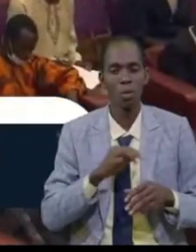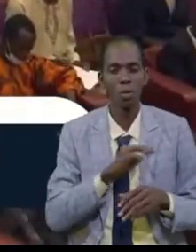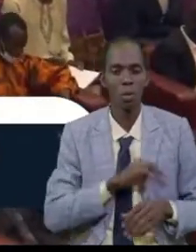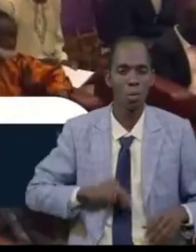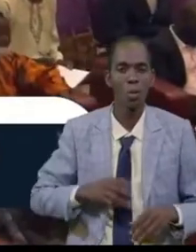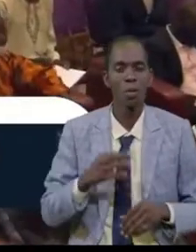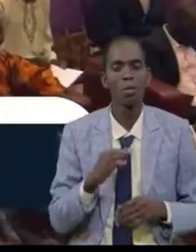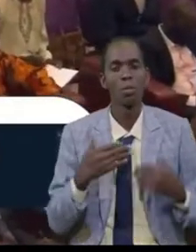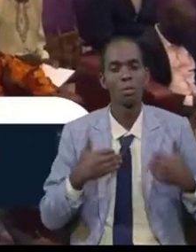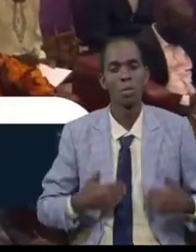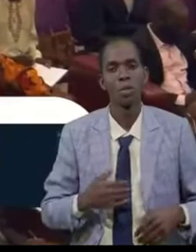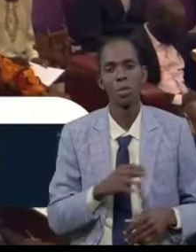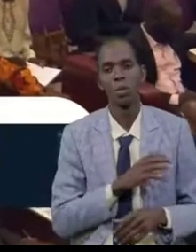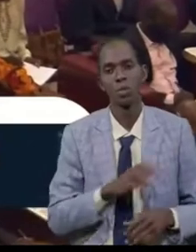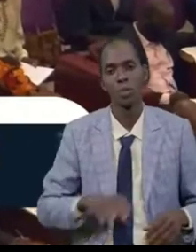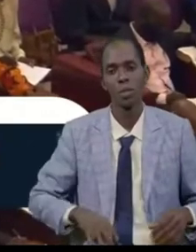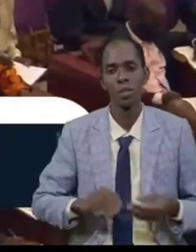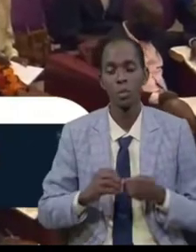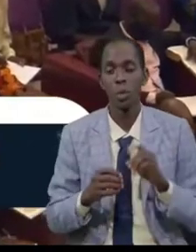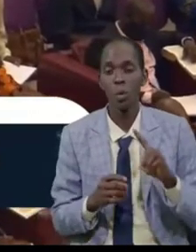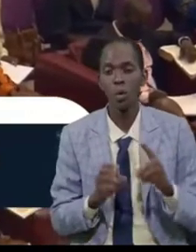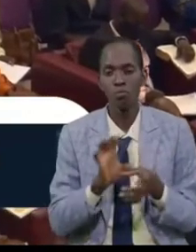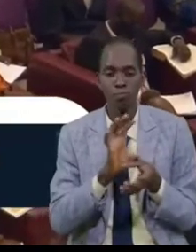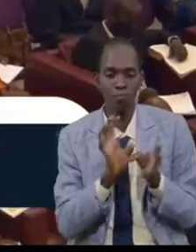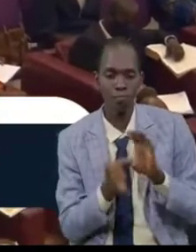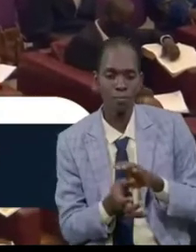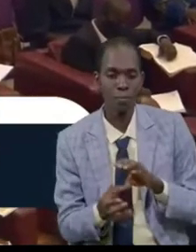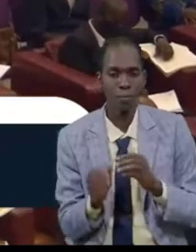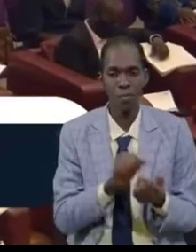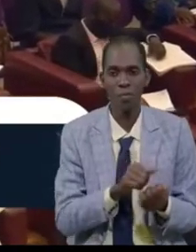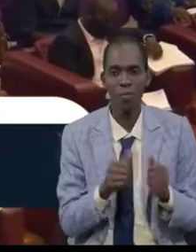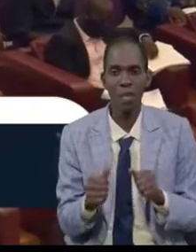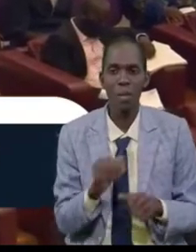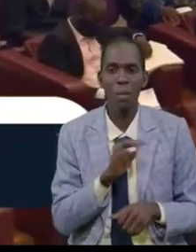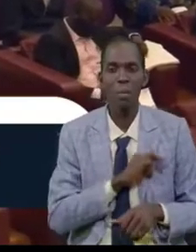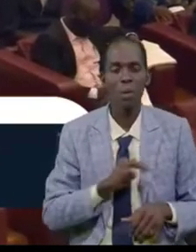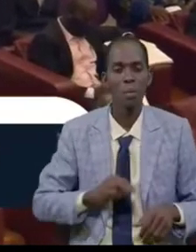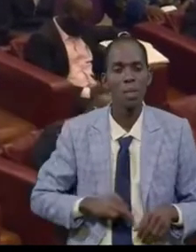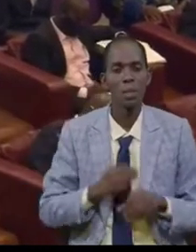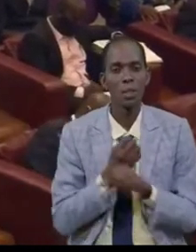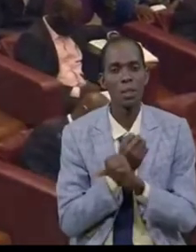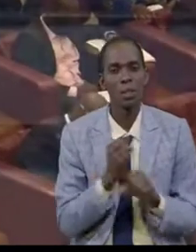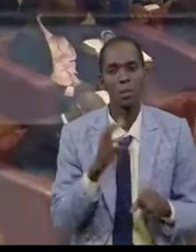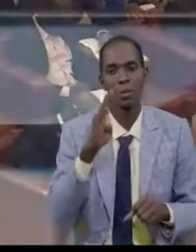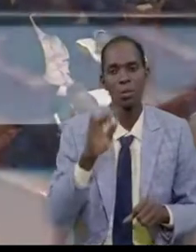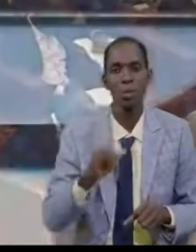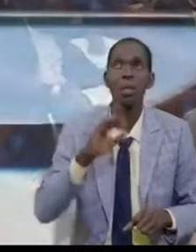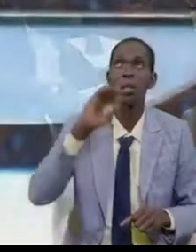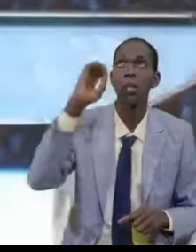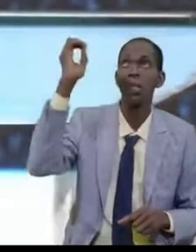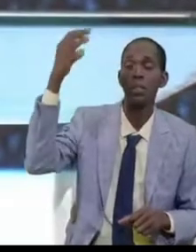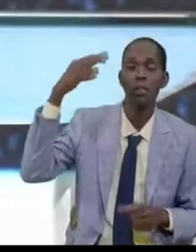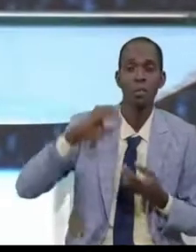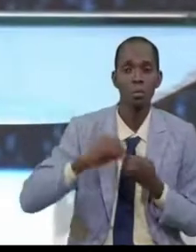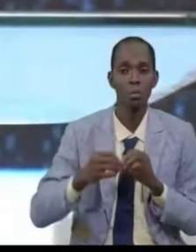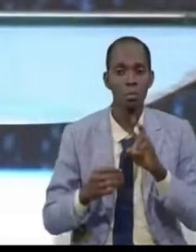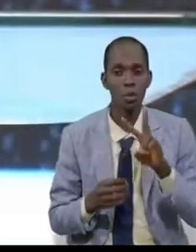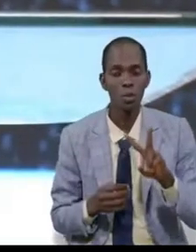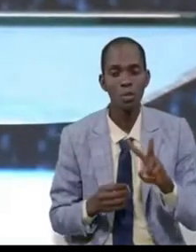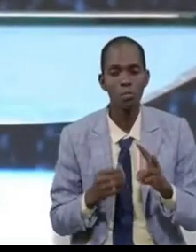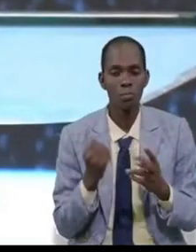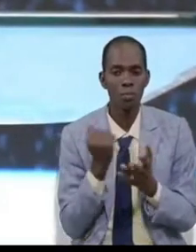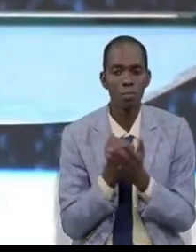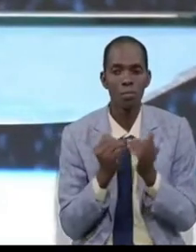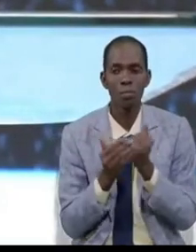then, converted, baptized, members saved by grace. Number two, crucified,